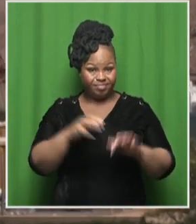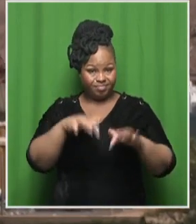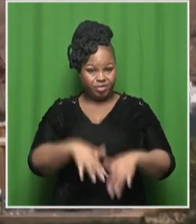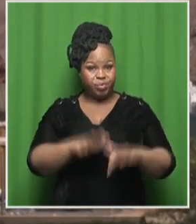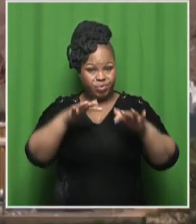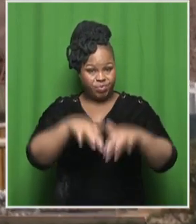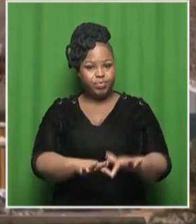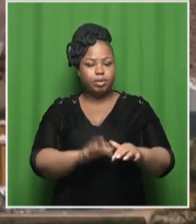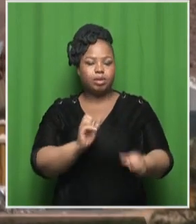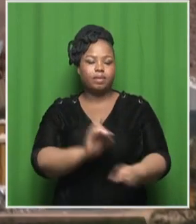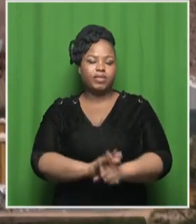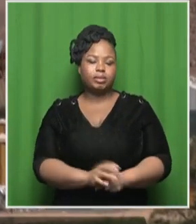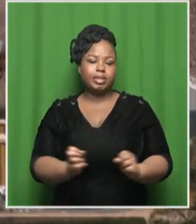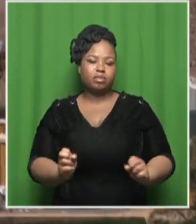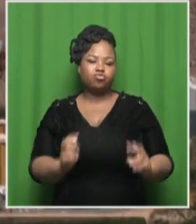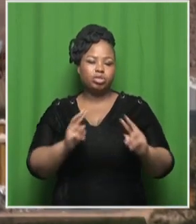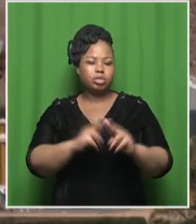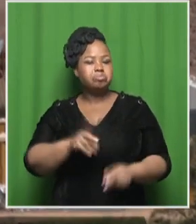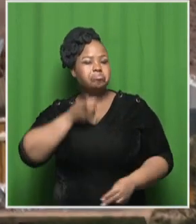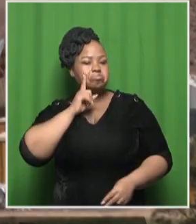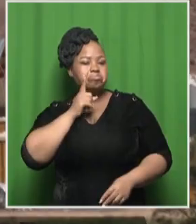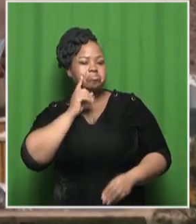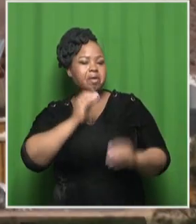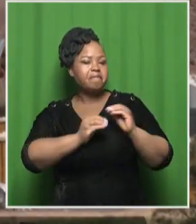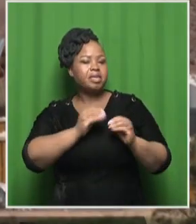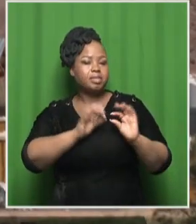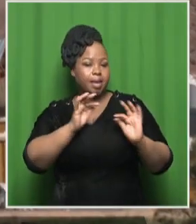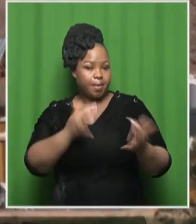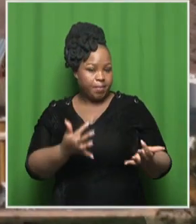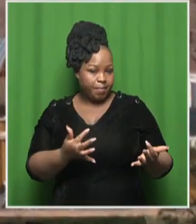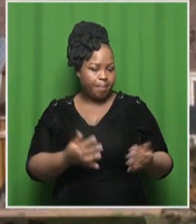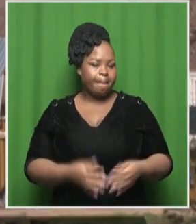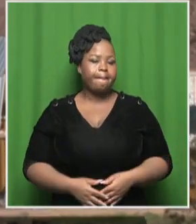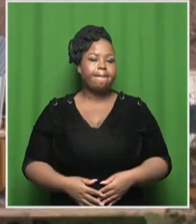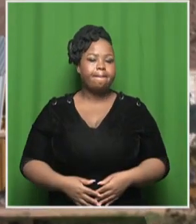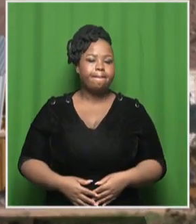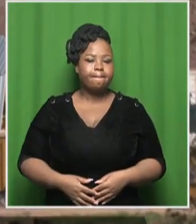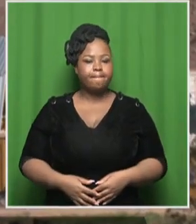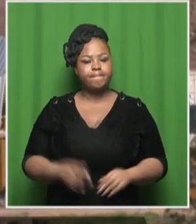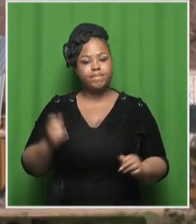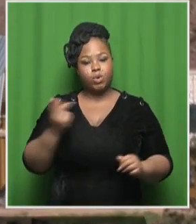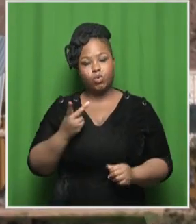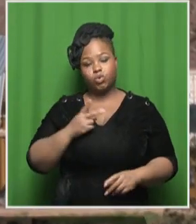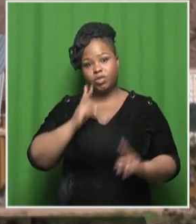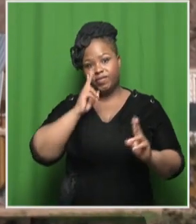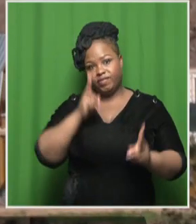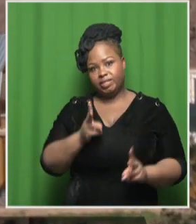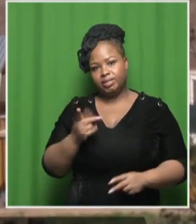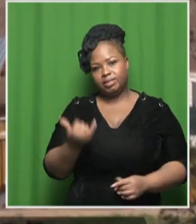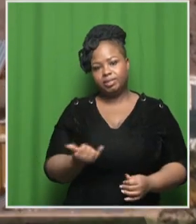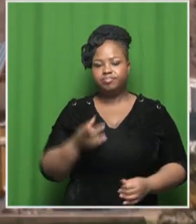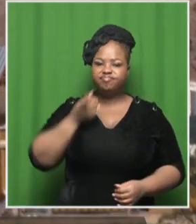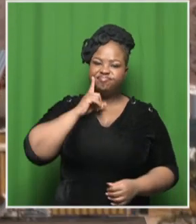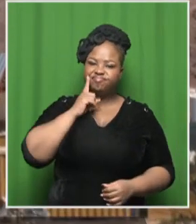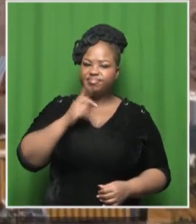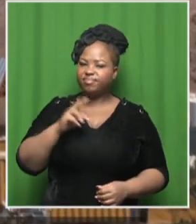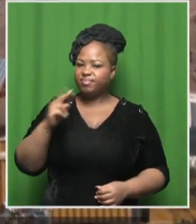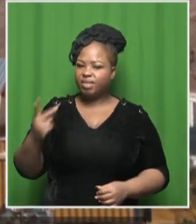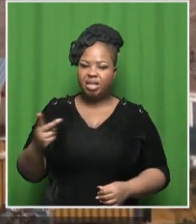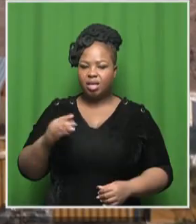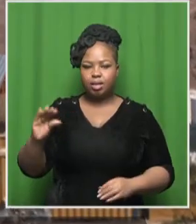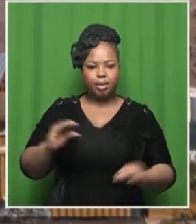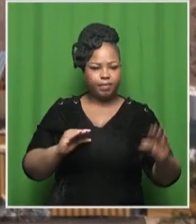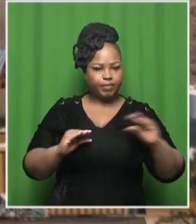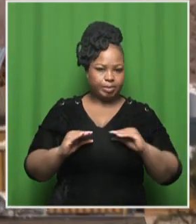bridge was affected. So we're going to be looking at progress there. And the visit also is going to be looking at some of the